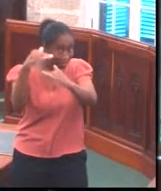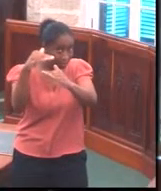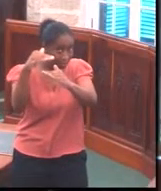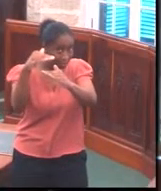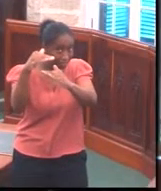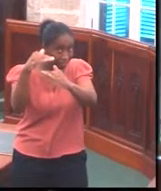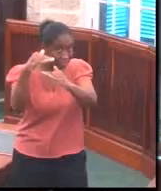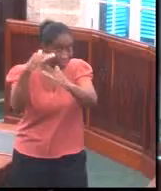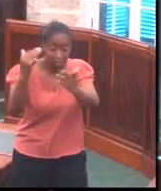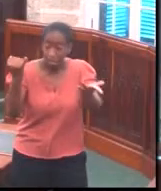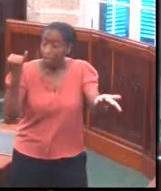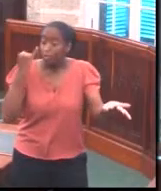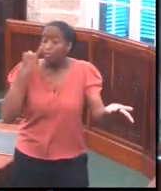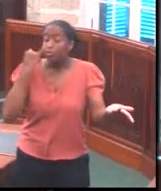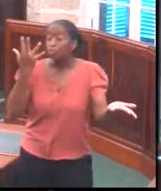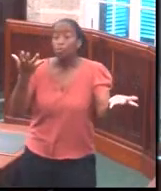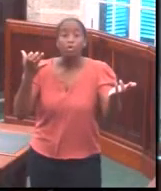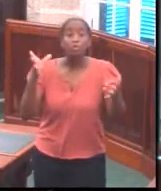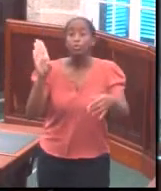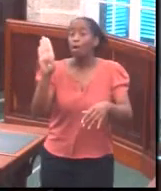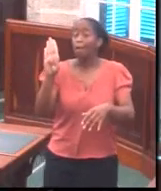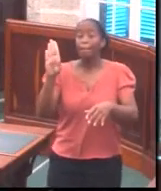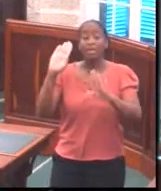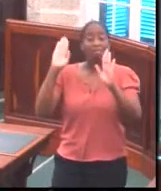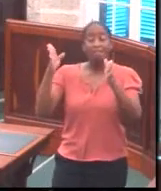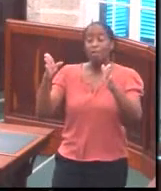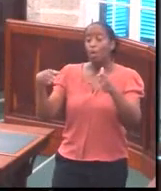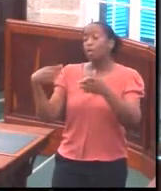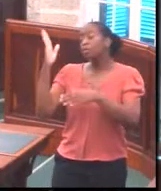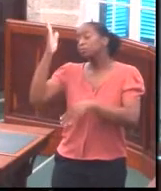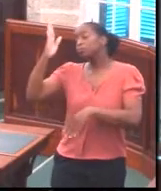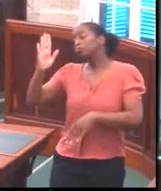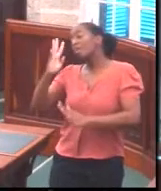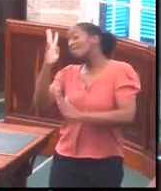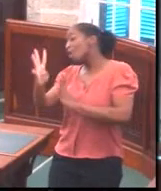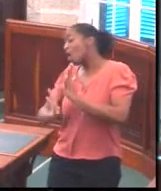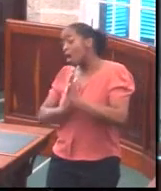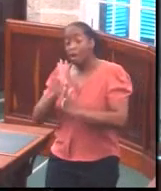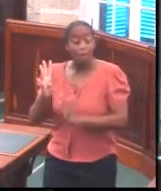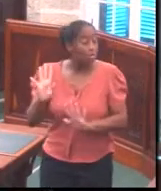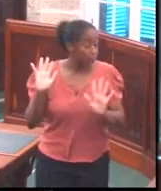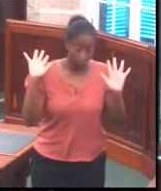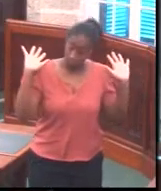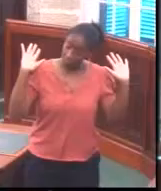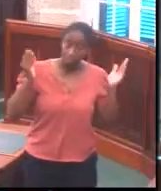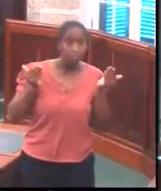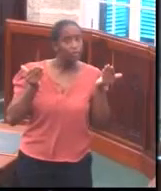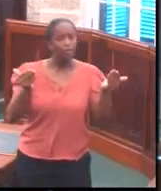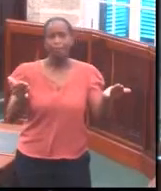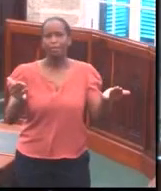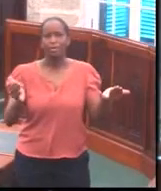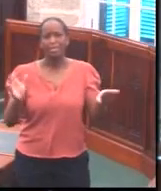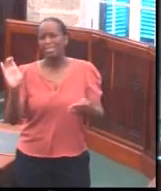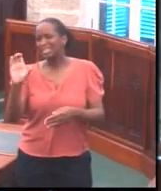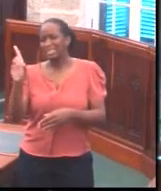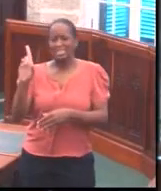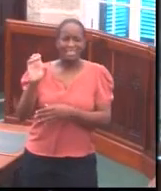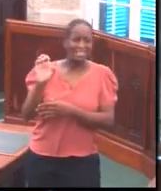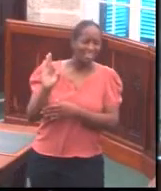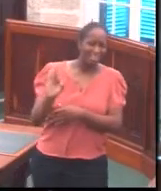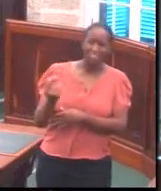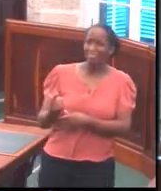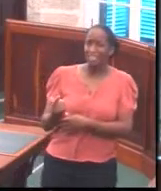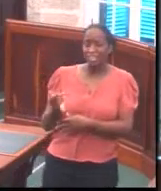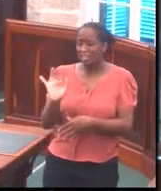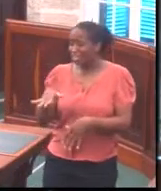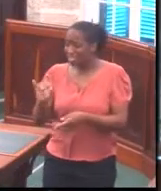4 hours, you can so do. C, D, E, F, G has nothing to do with an amendment coming with any change